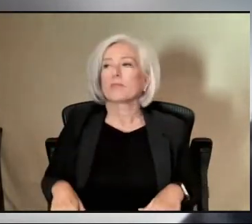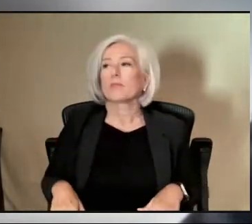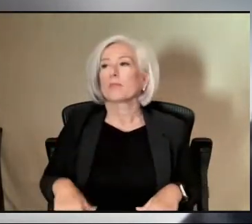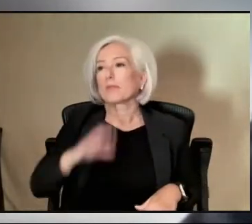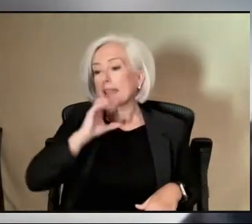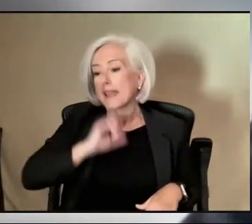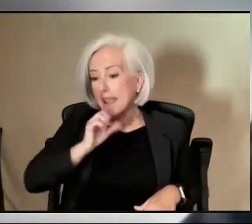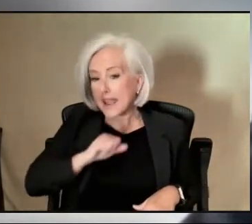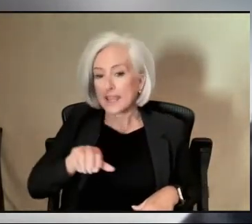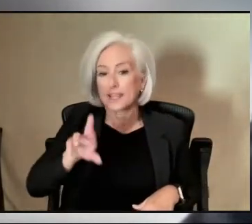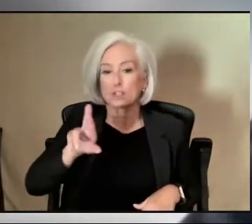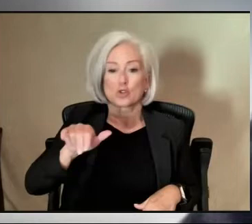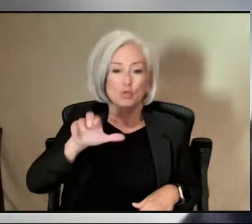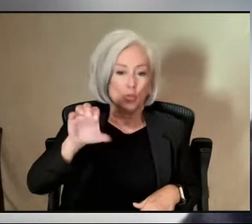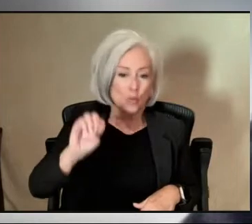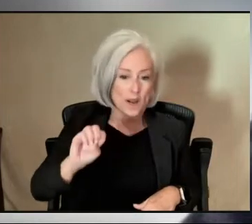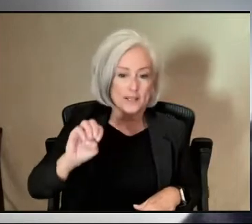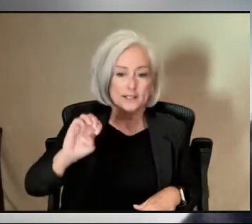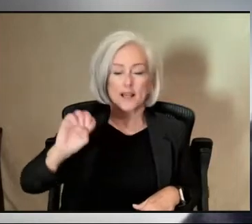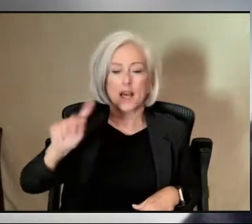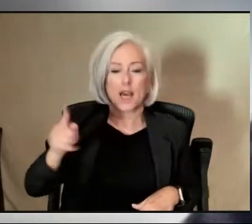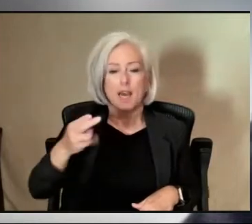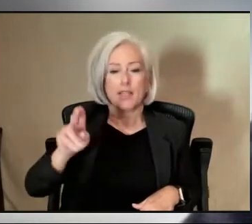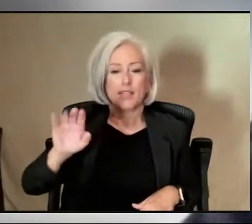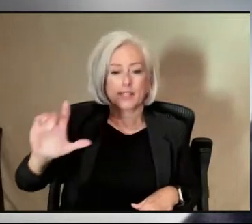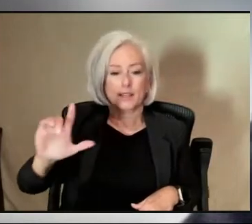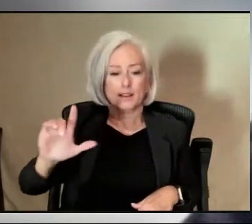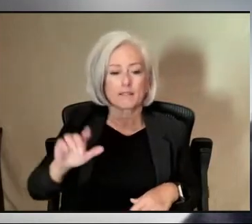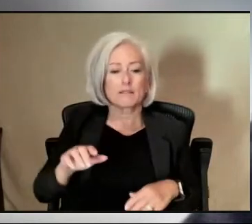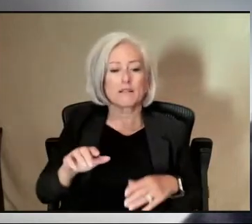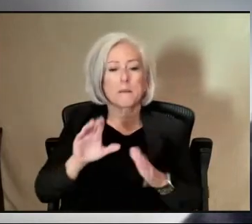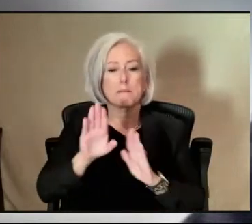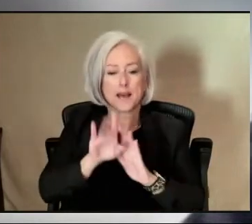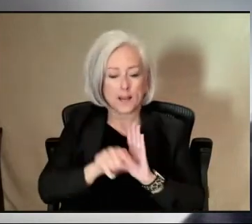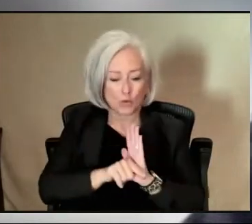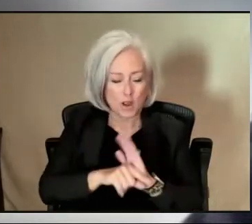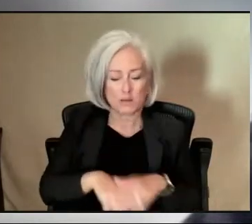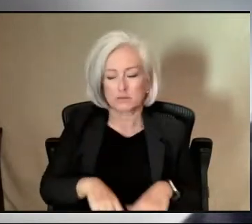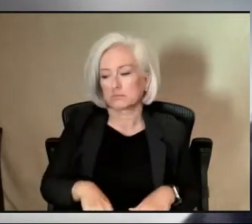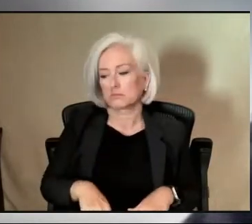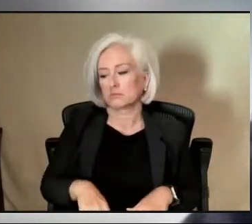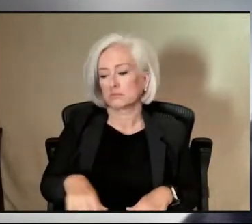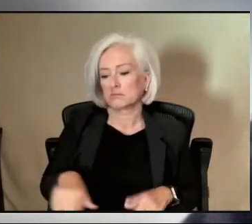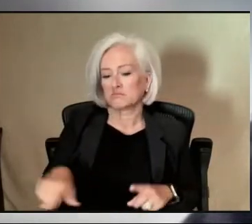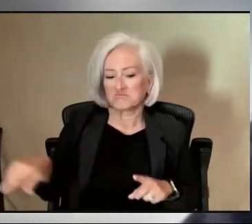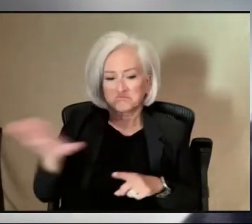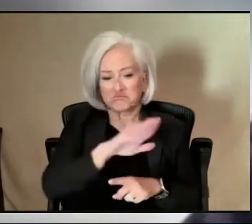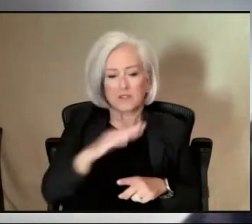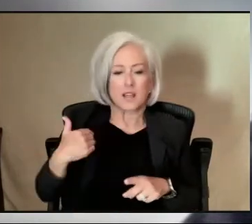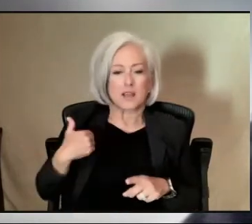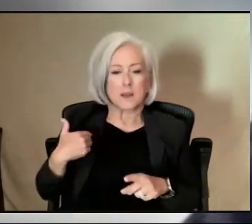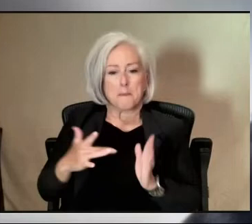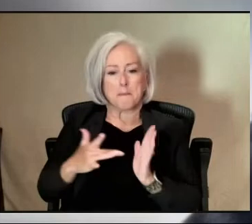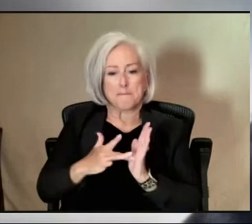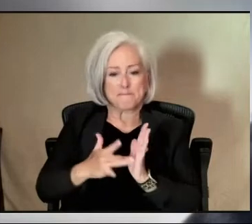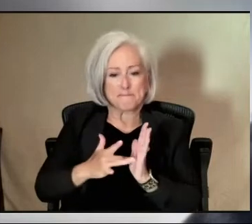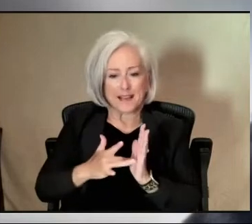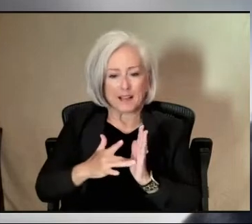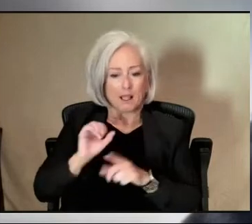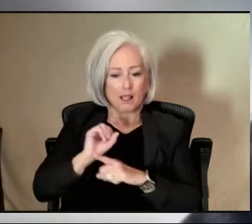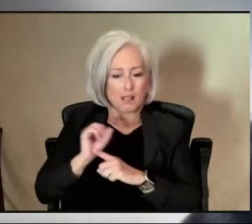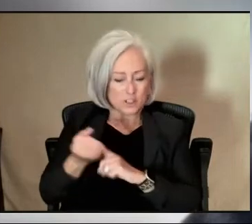race, ethnicity, whether one has a certain medical condition or not. All of those are things that